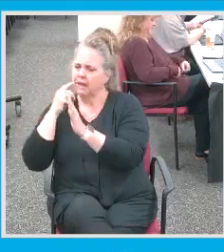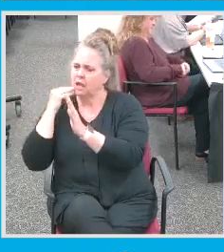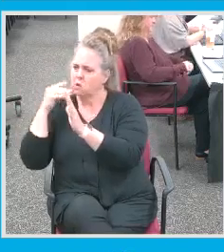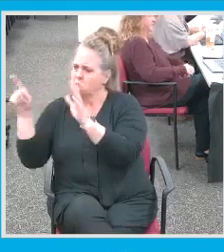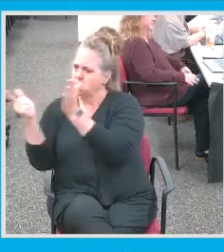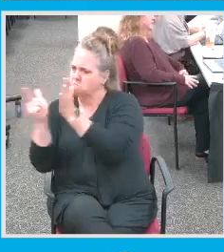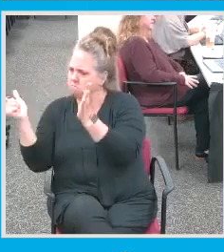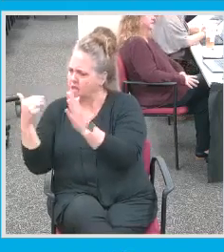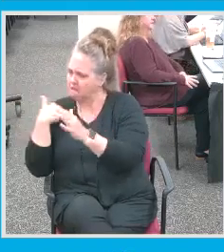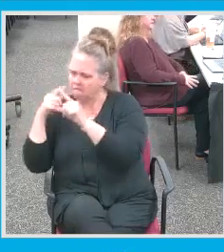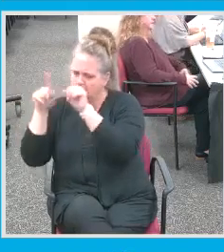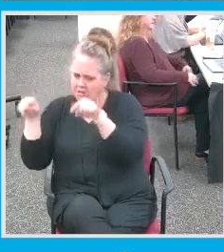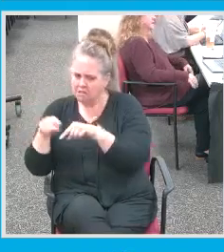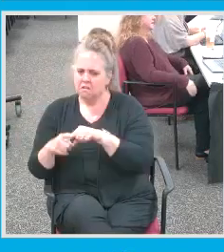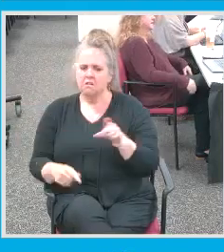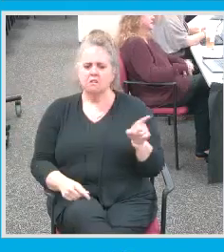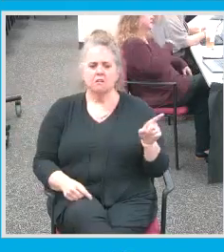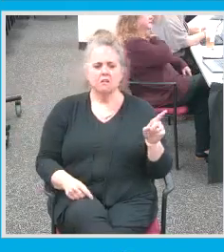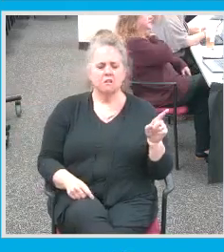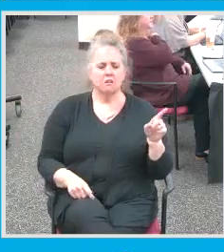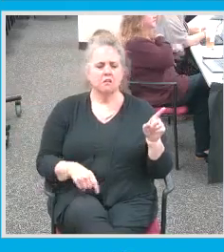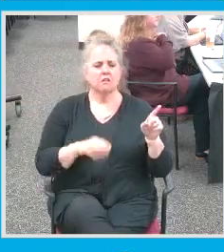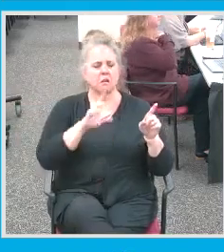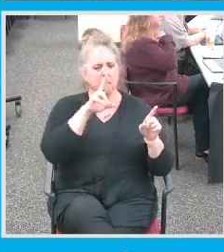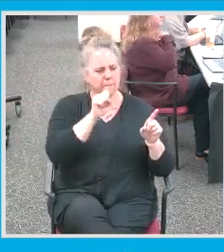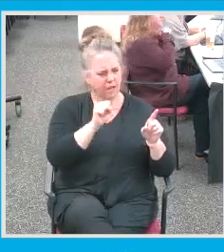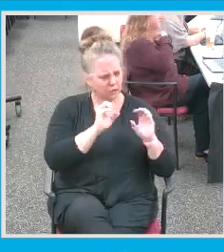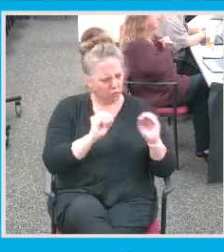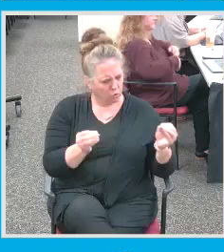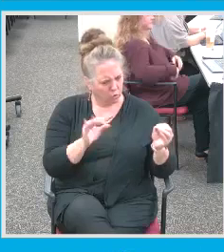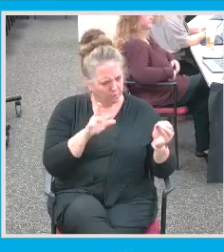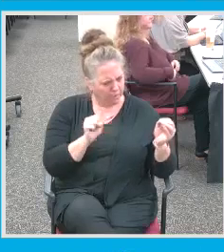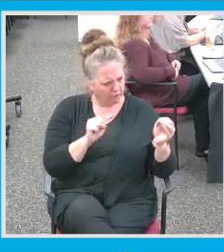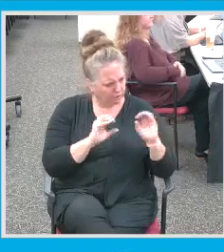looked on the buses and there weren't any, so we made sure that we added some.